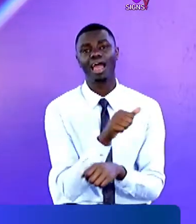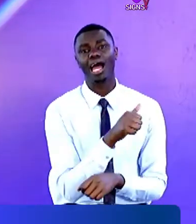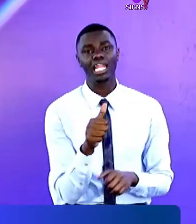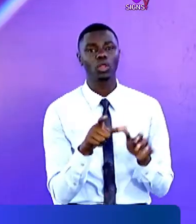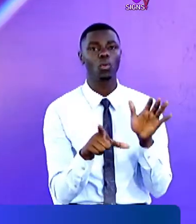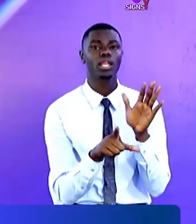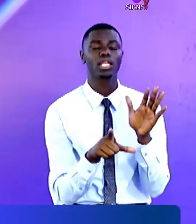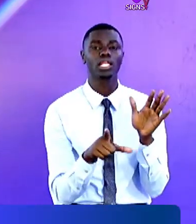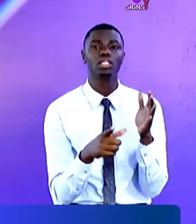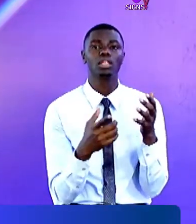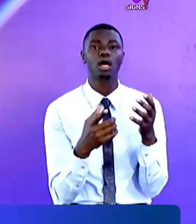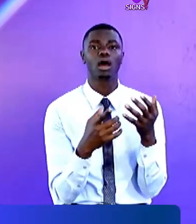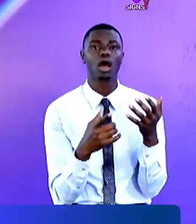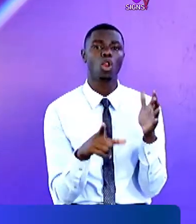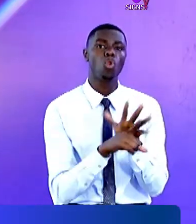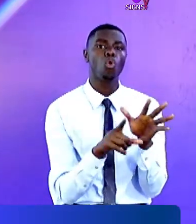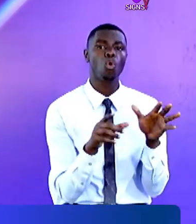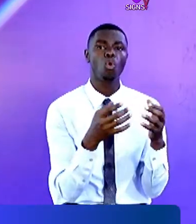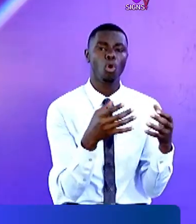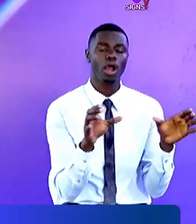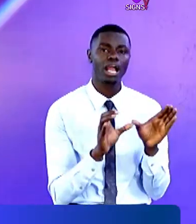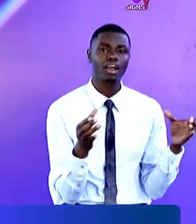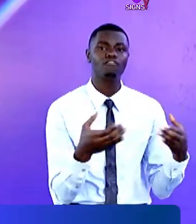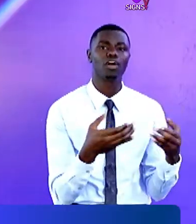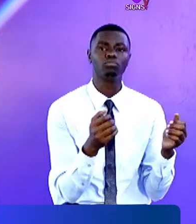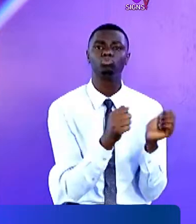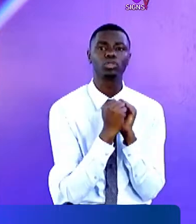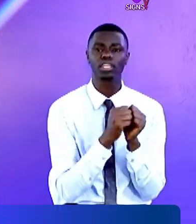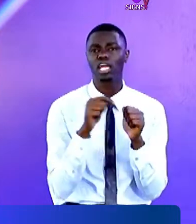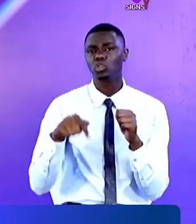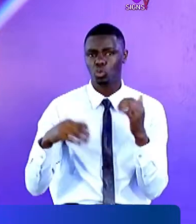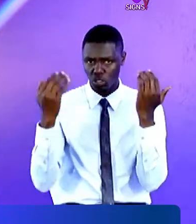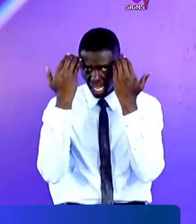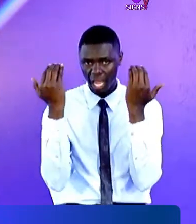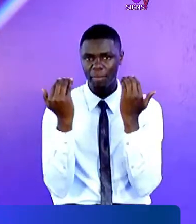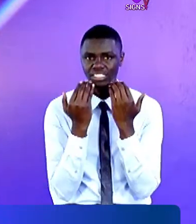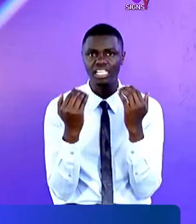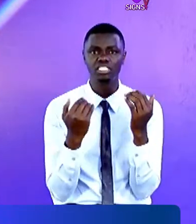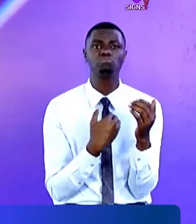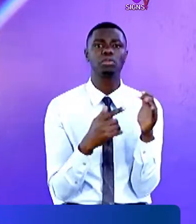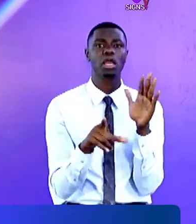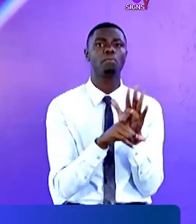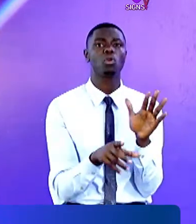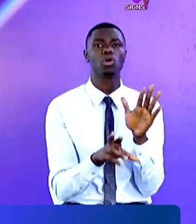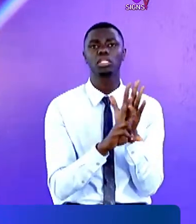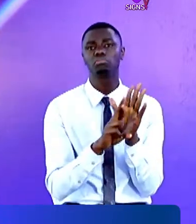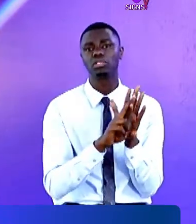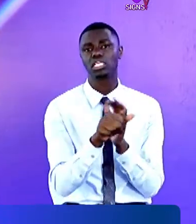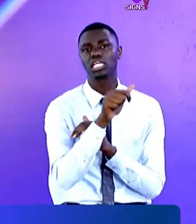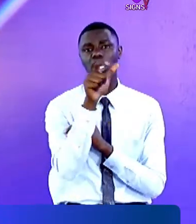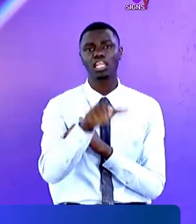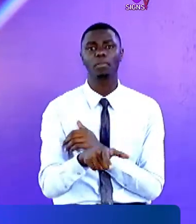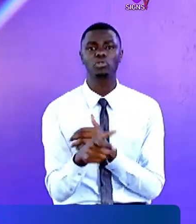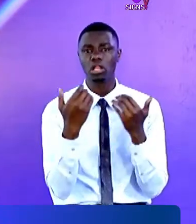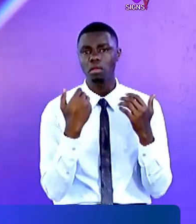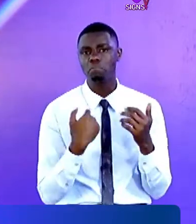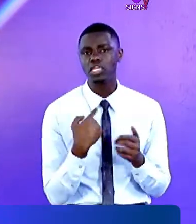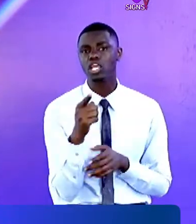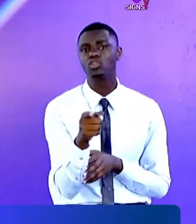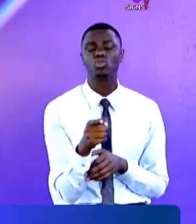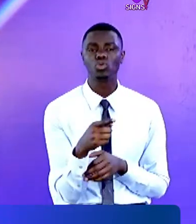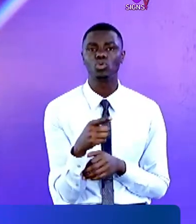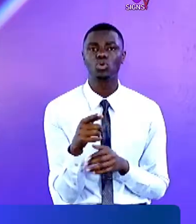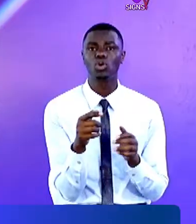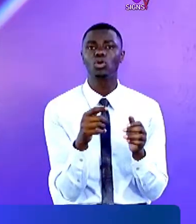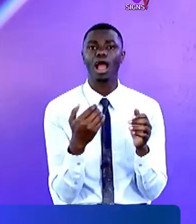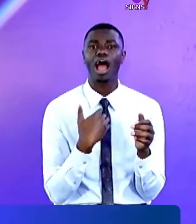together, and then own business together. Then today you are a judge. Me, I'm a lawyer representing somebody, and me and you own a